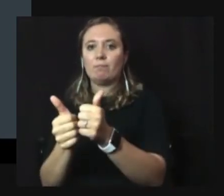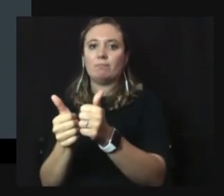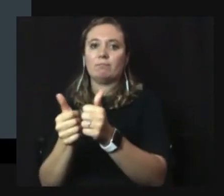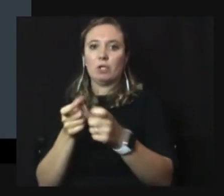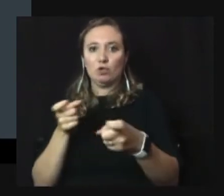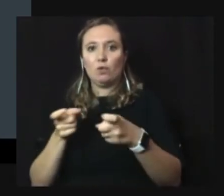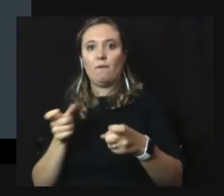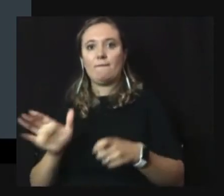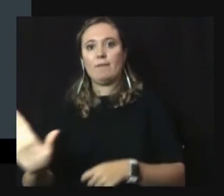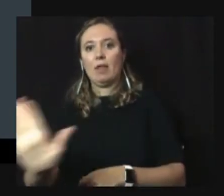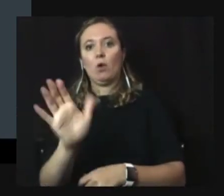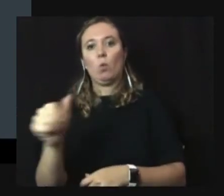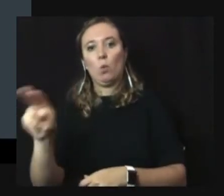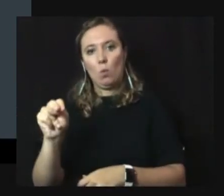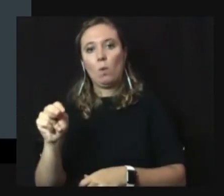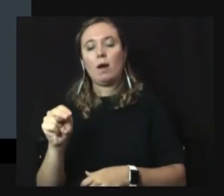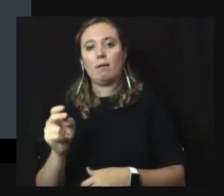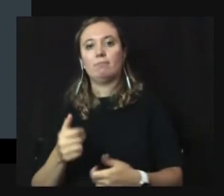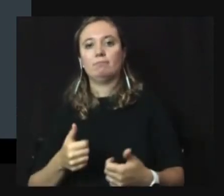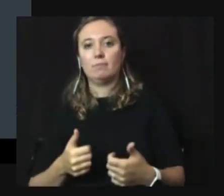autonomy.